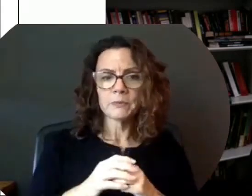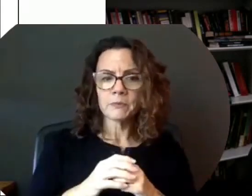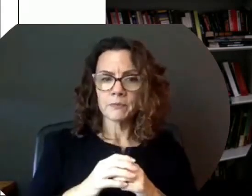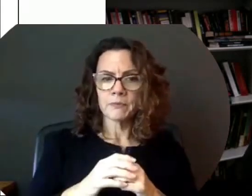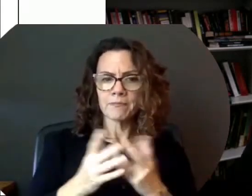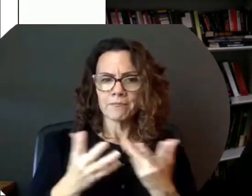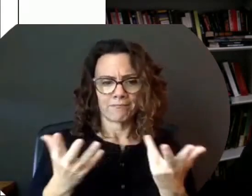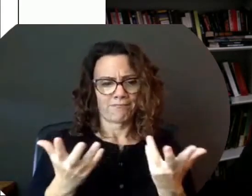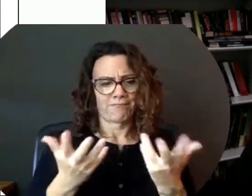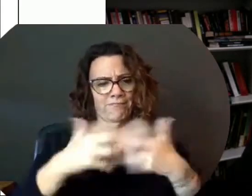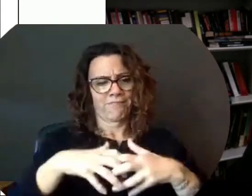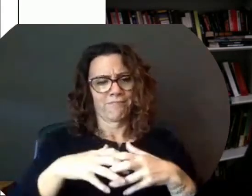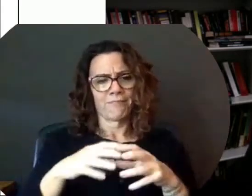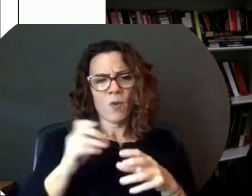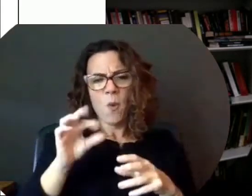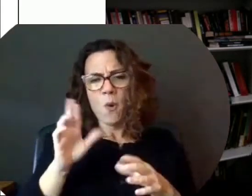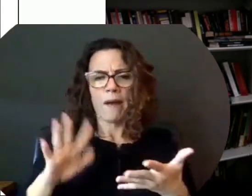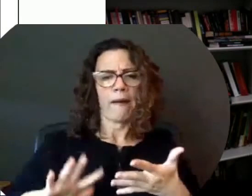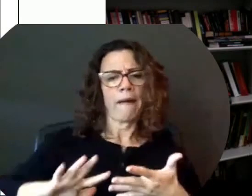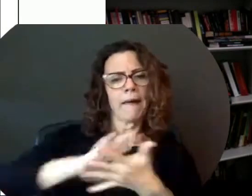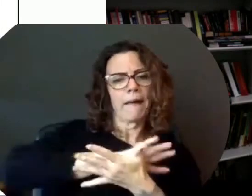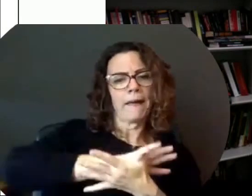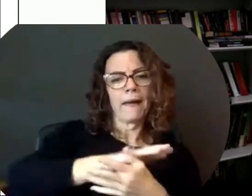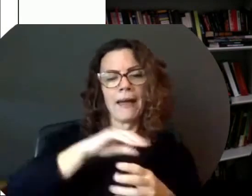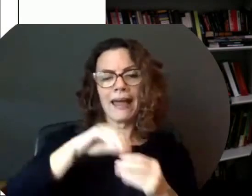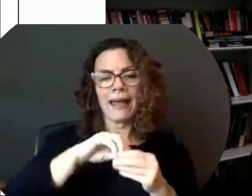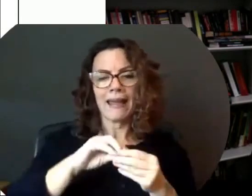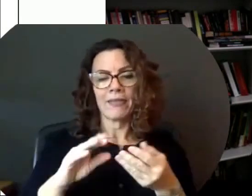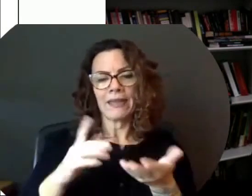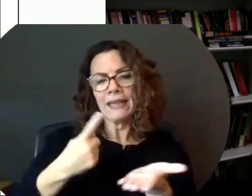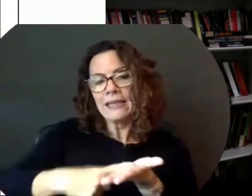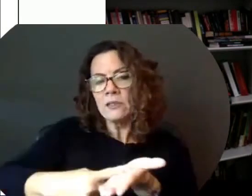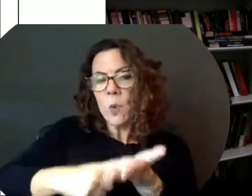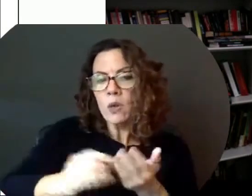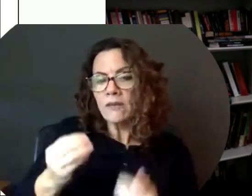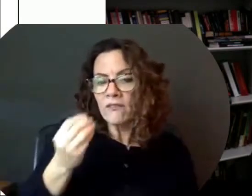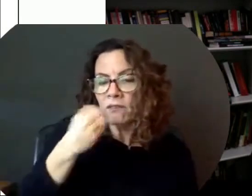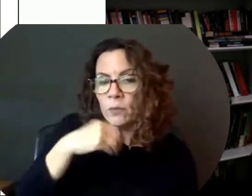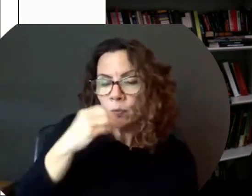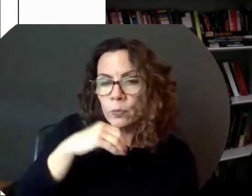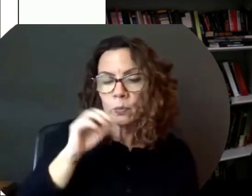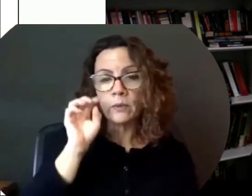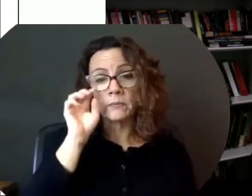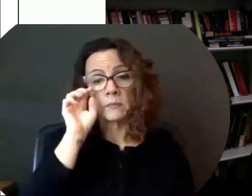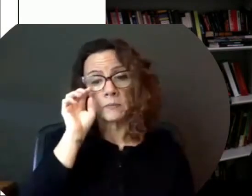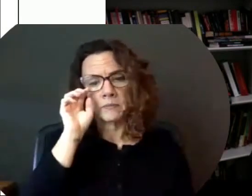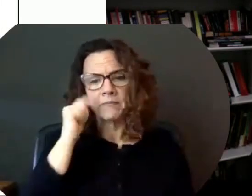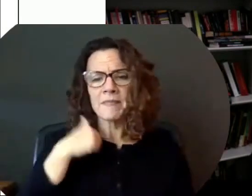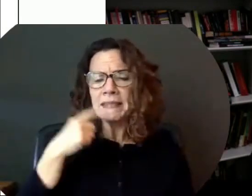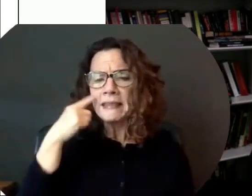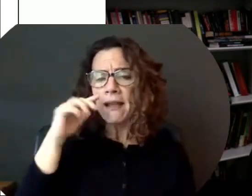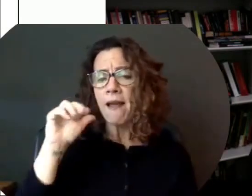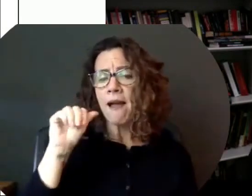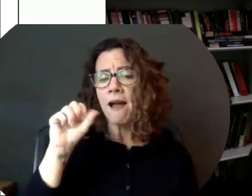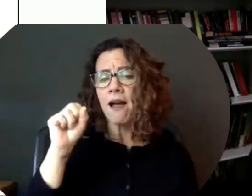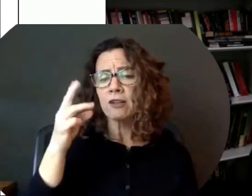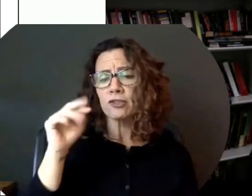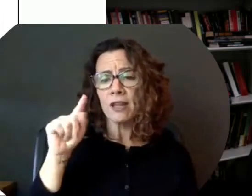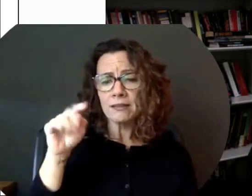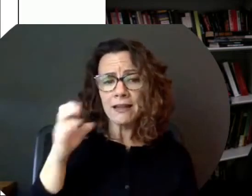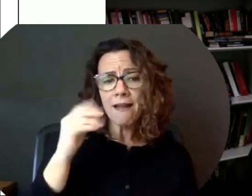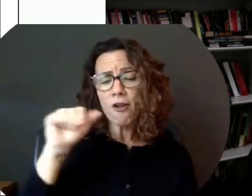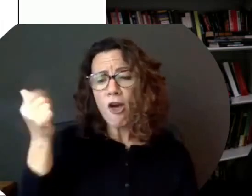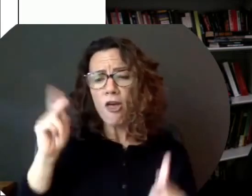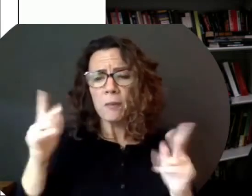food desert, which I think Ashante Reese and other people have really pushed back against. First of all, it euphemizes the reality